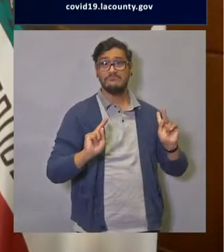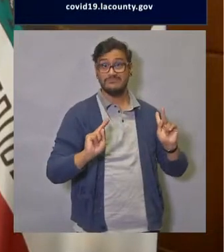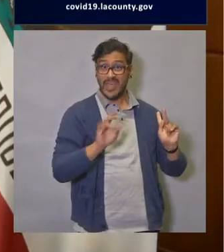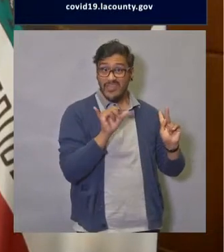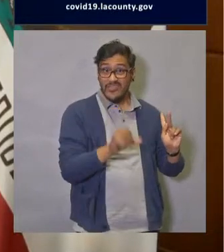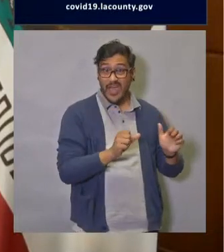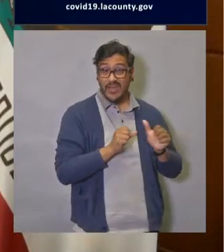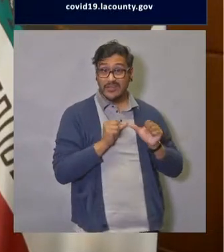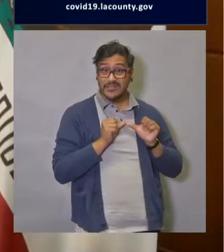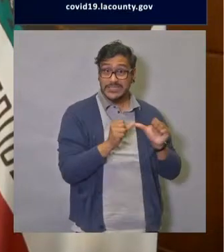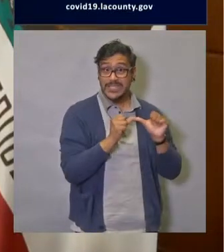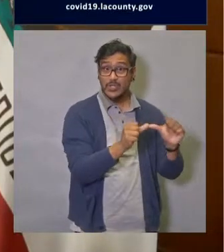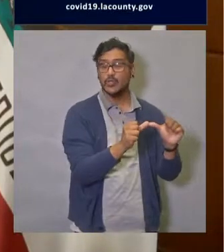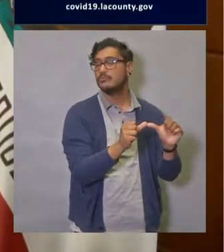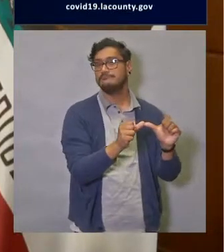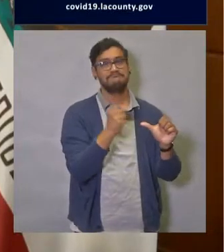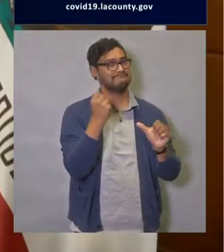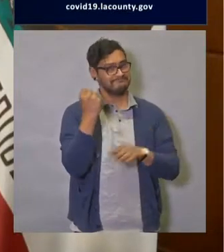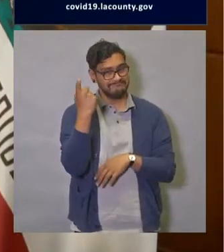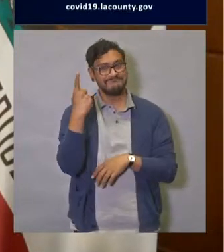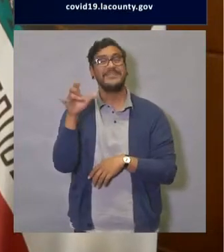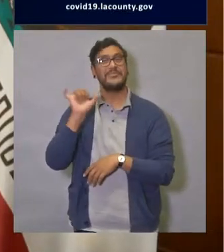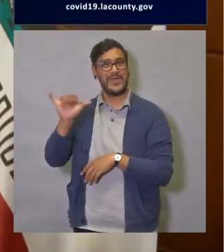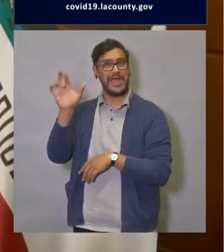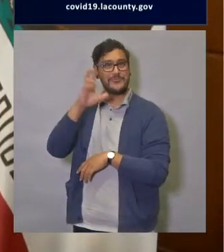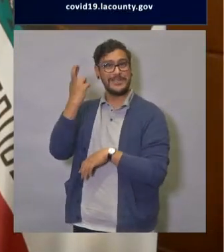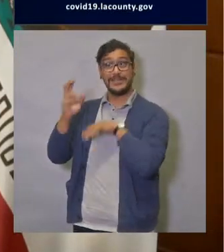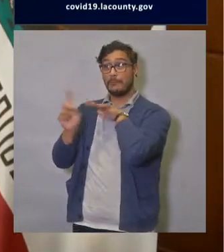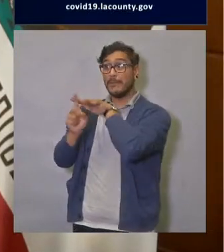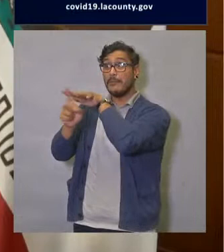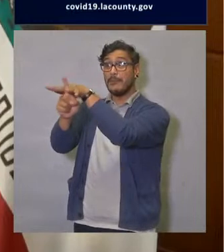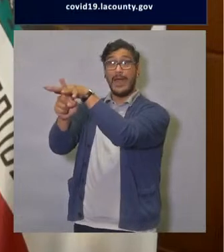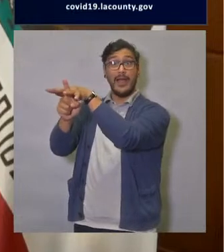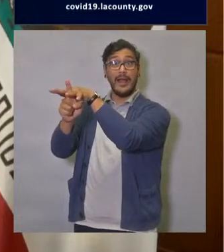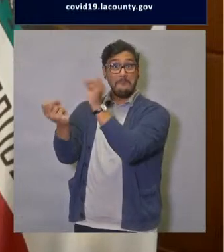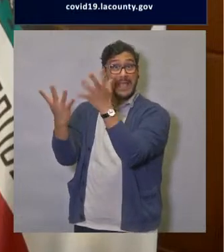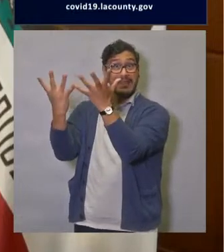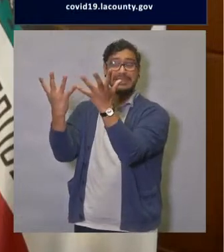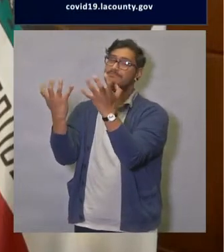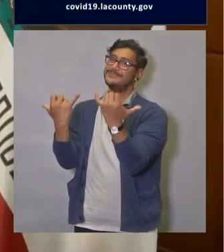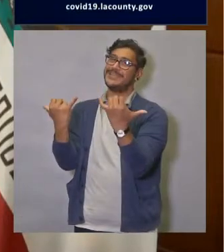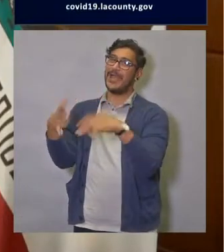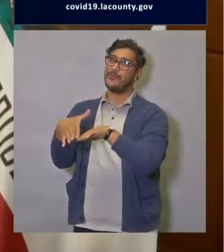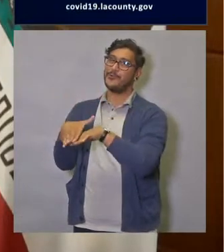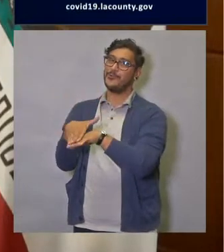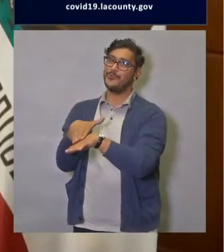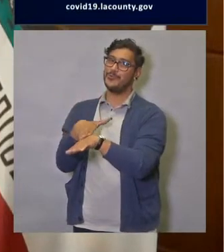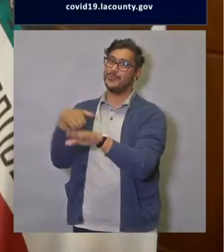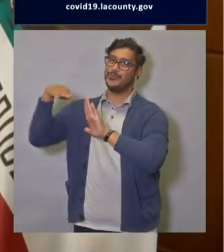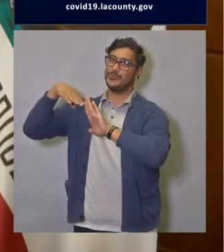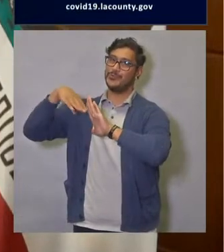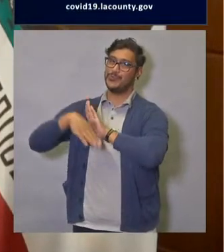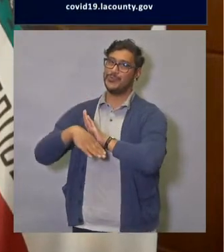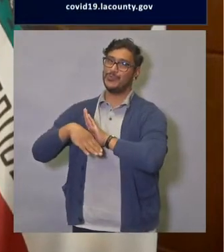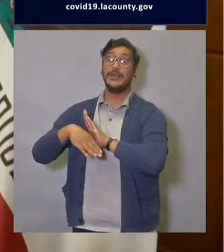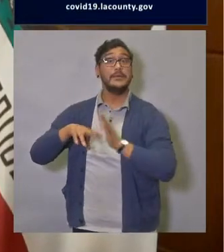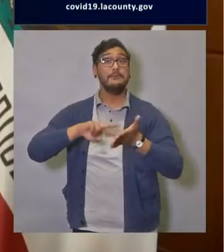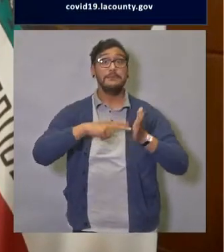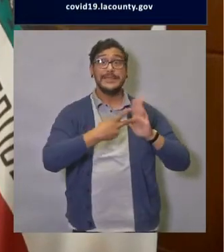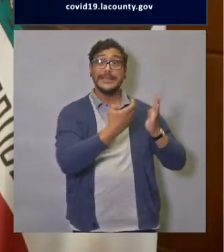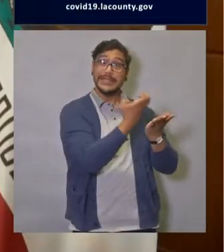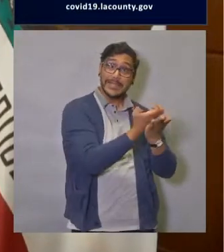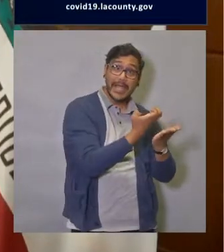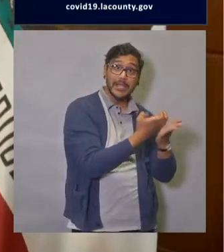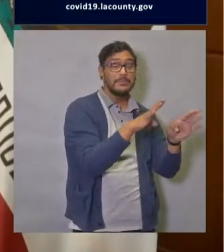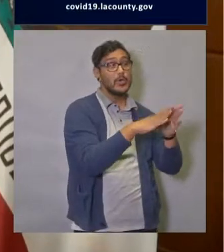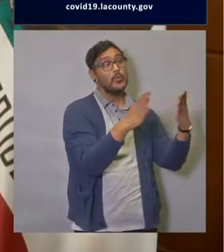made a significant dent in our cases, allowing us to begin reopening some parts of our economy and our schools.